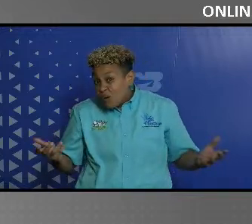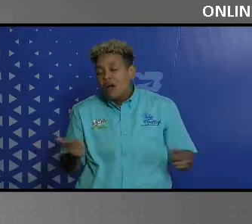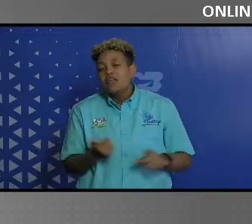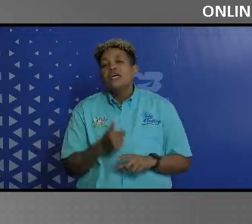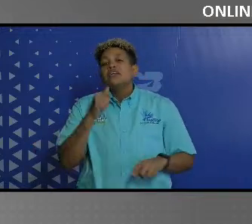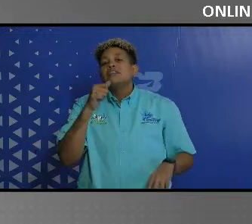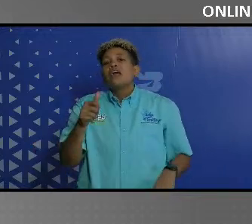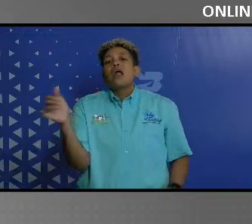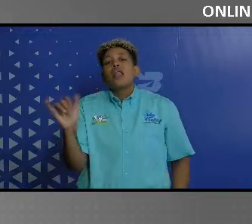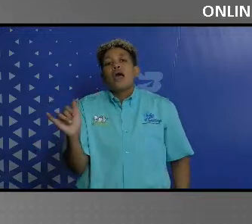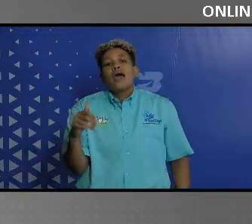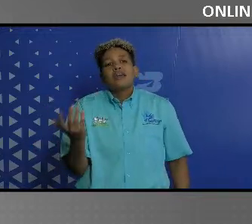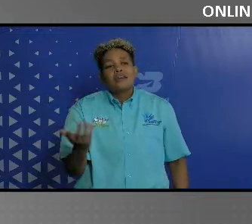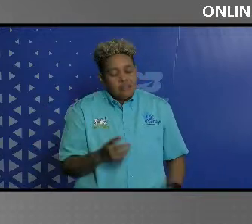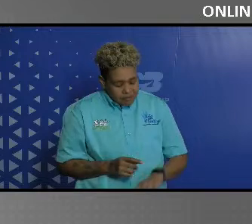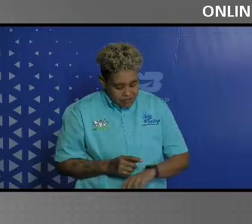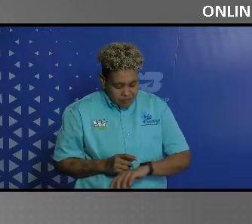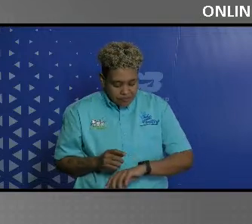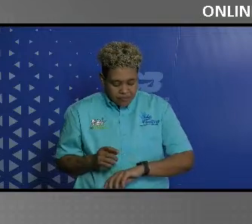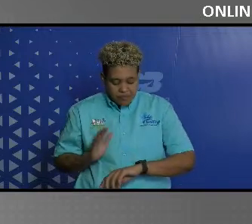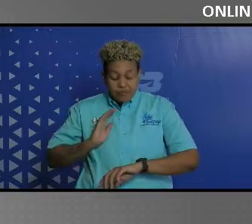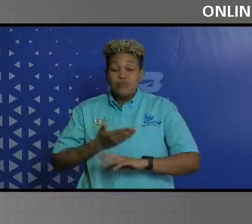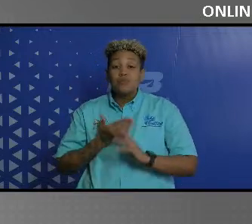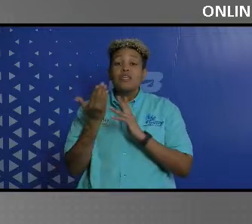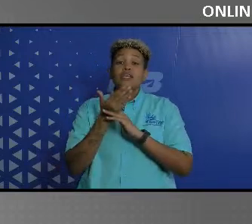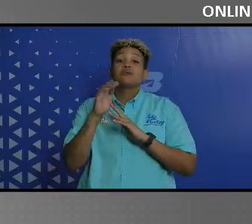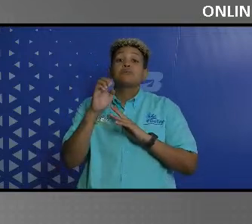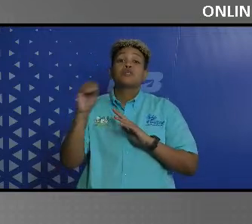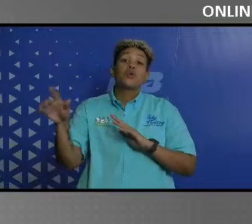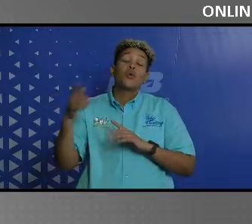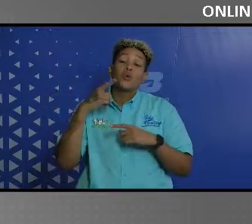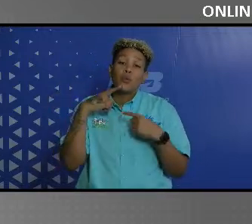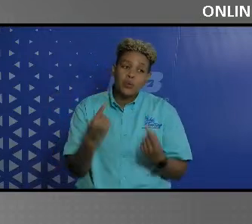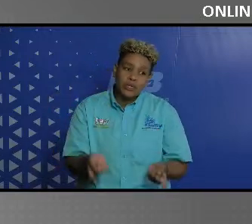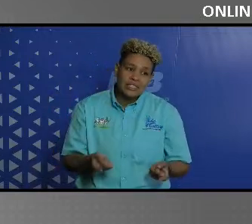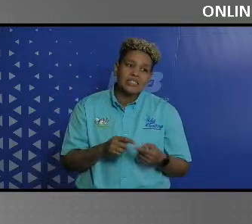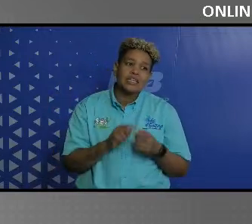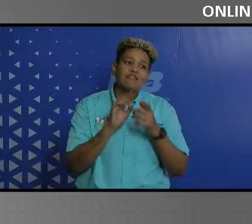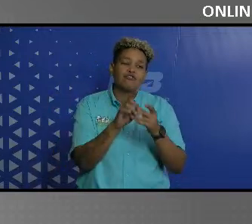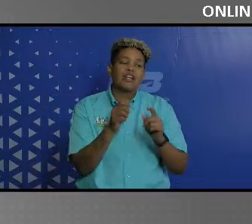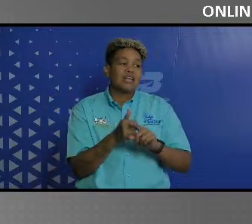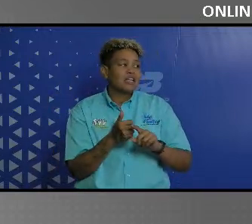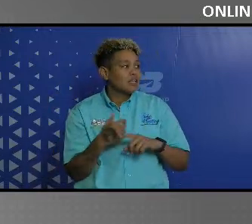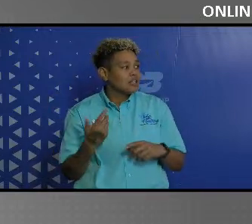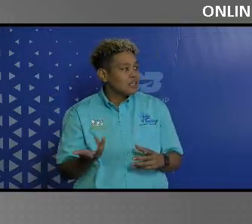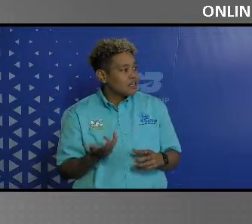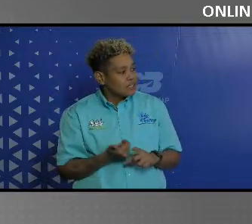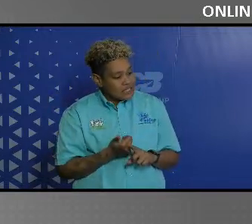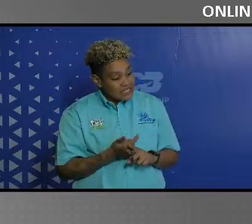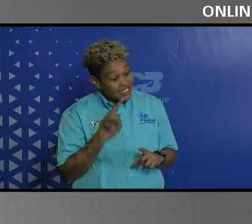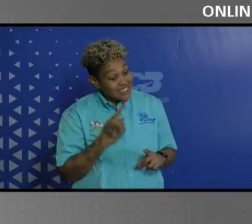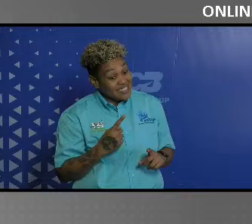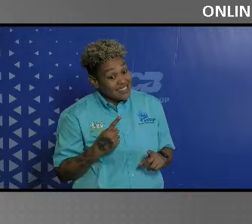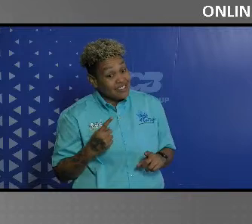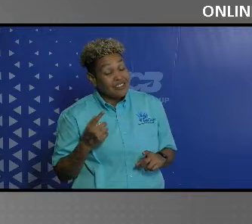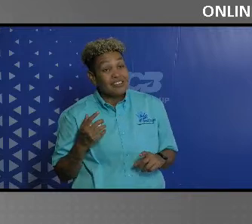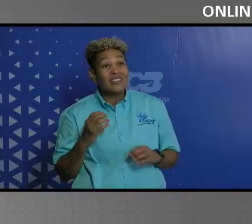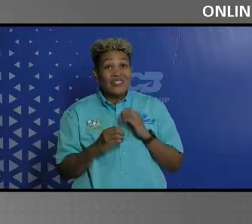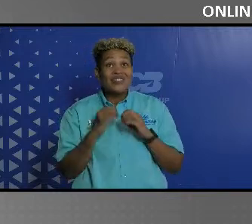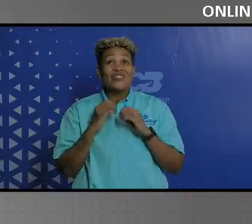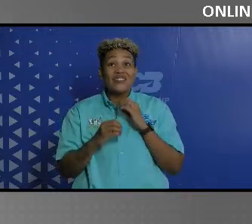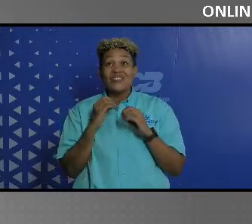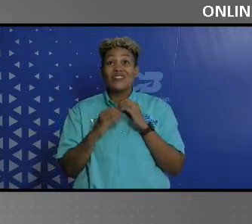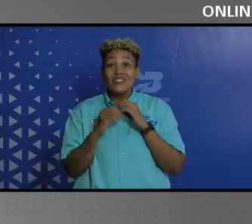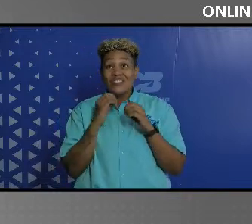not unlike what our interim CEO said in terms of the plane is in the air, but we are